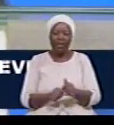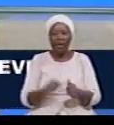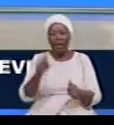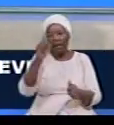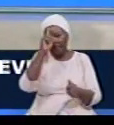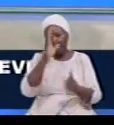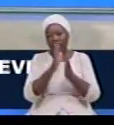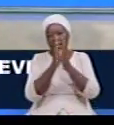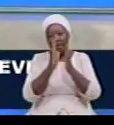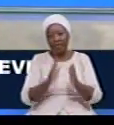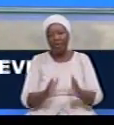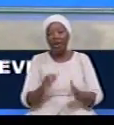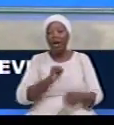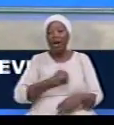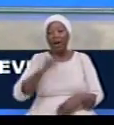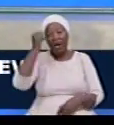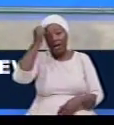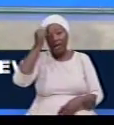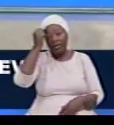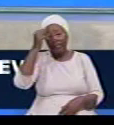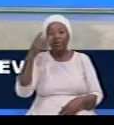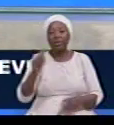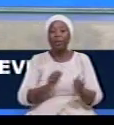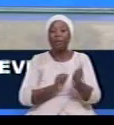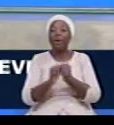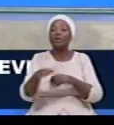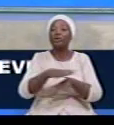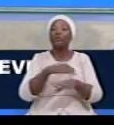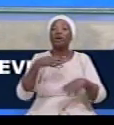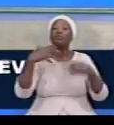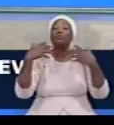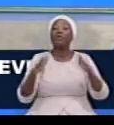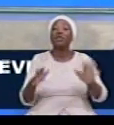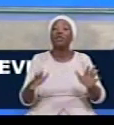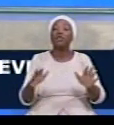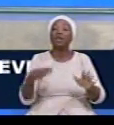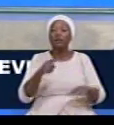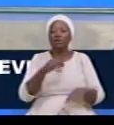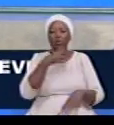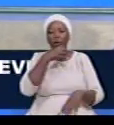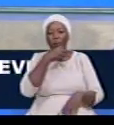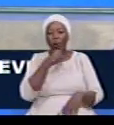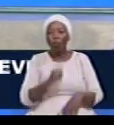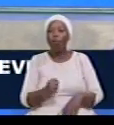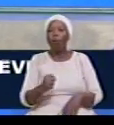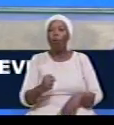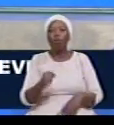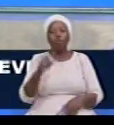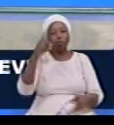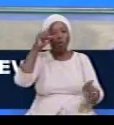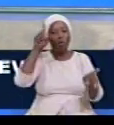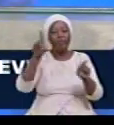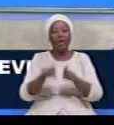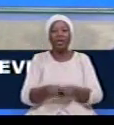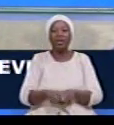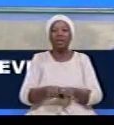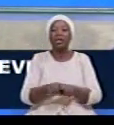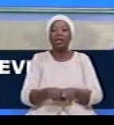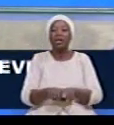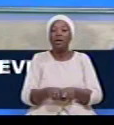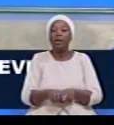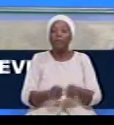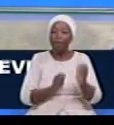thought the Passover is gone. The old covenant Passover